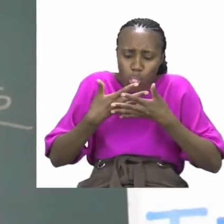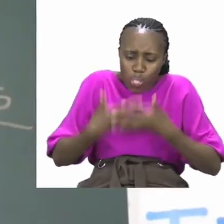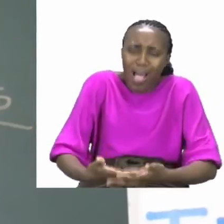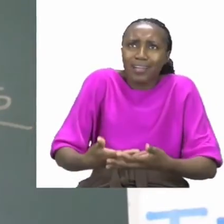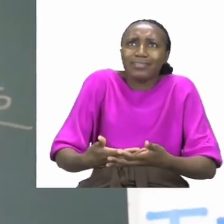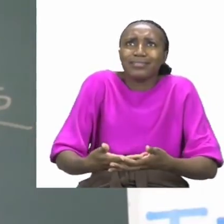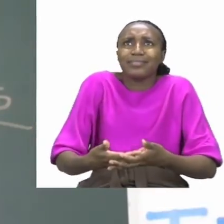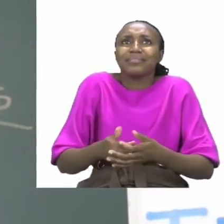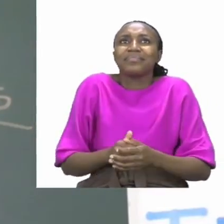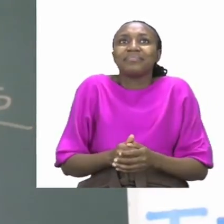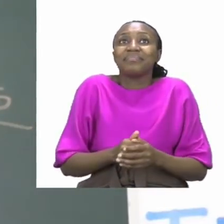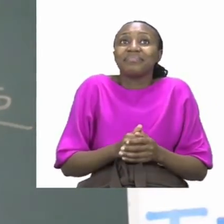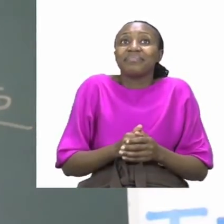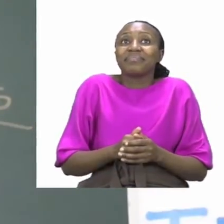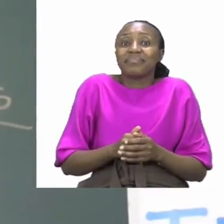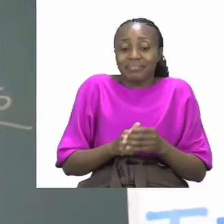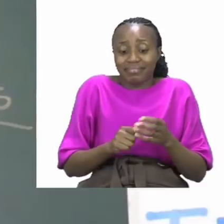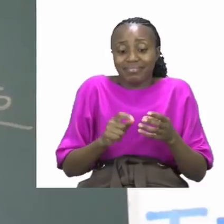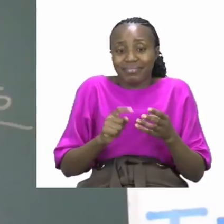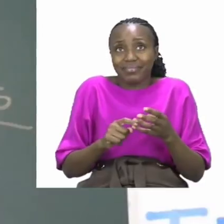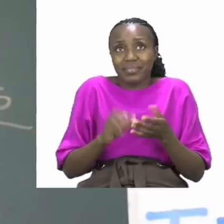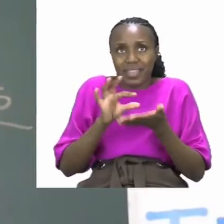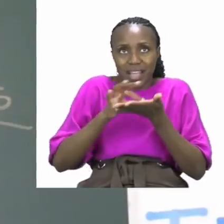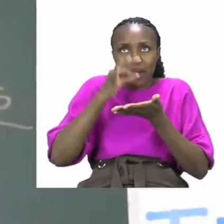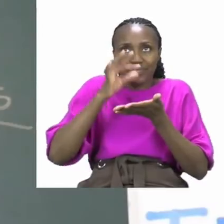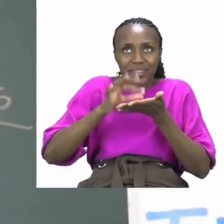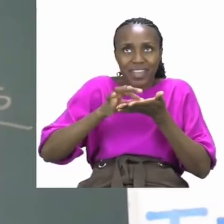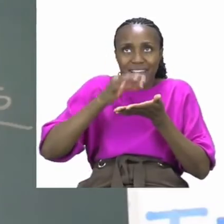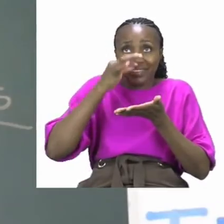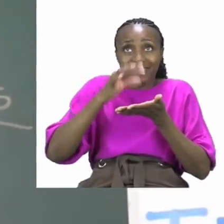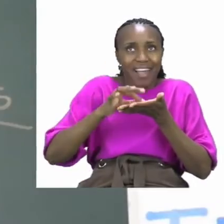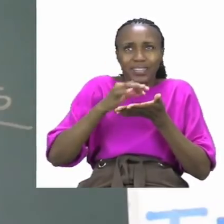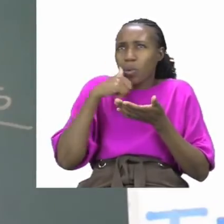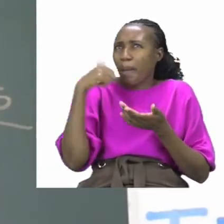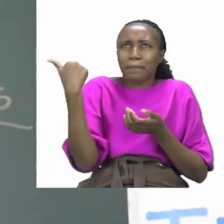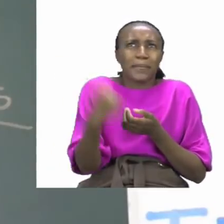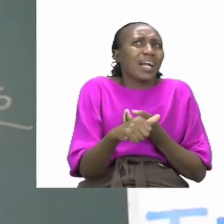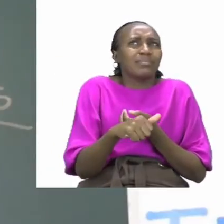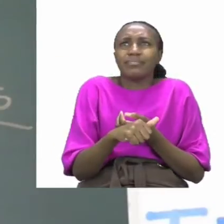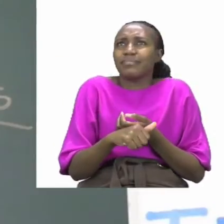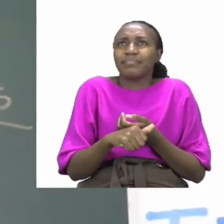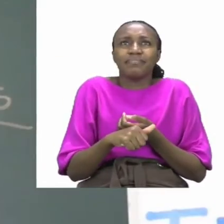No. Then we have grapes. Grapes are so delicious. And